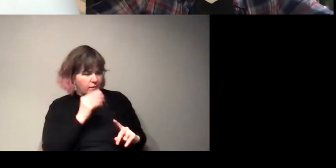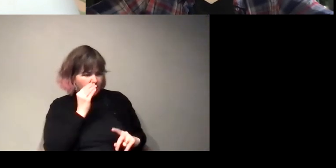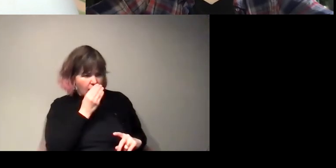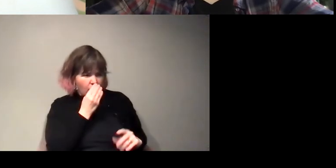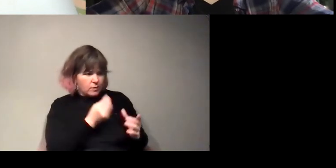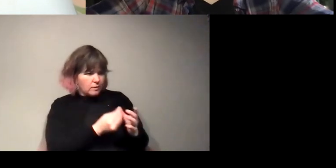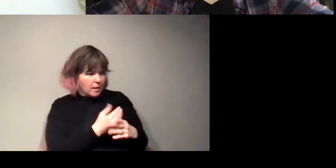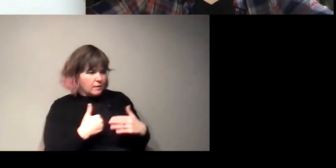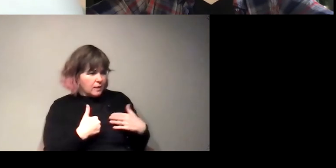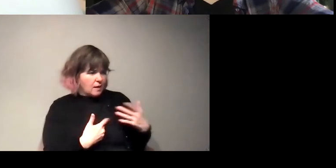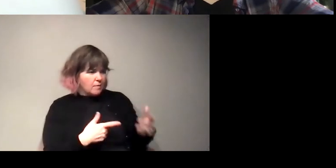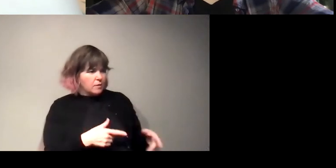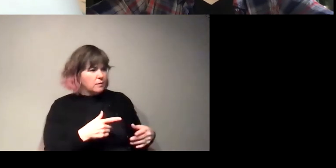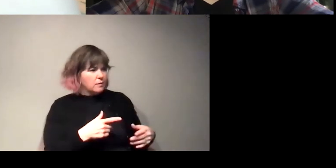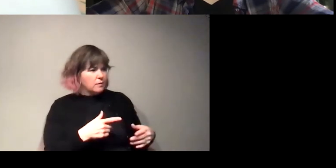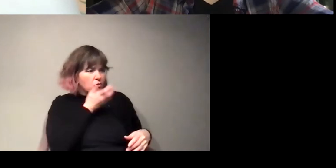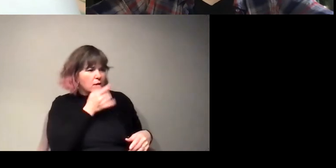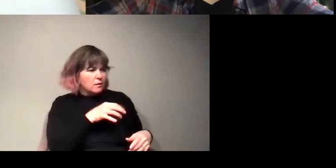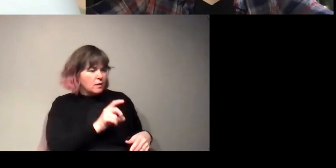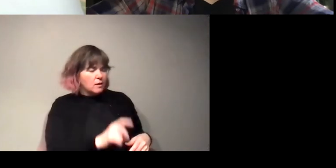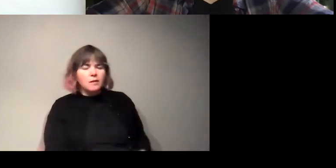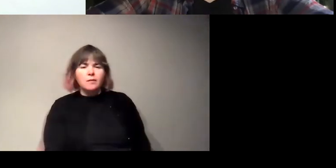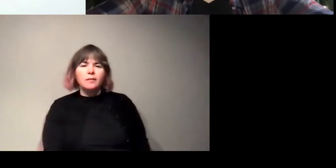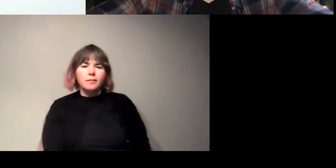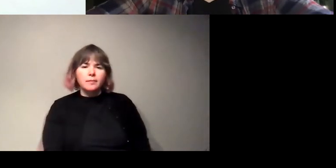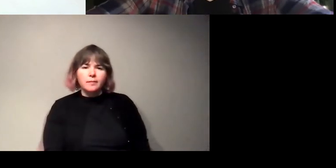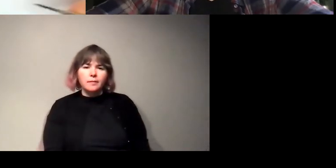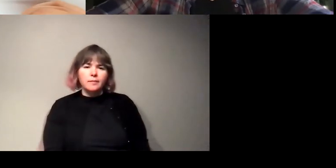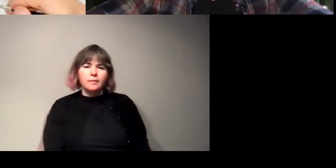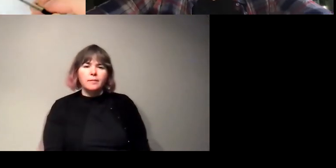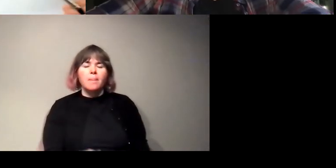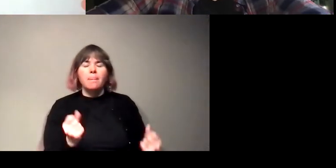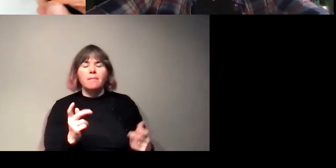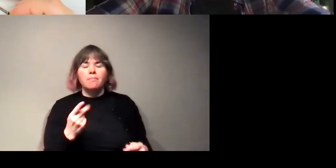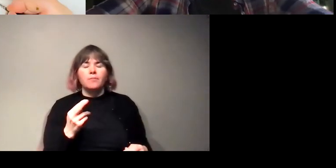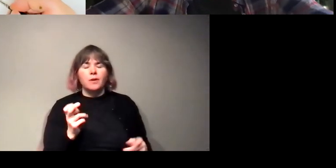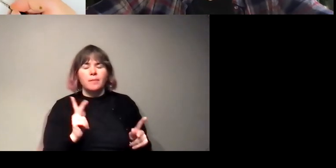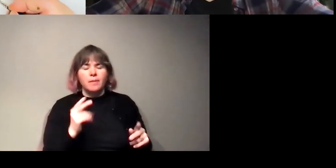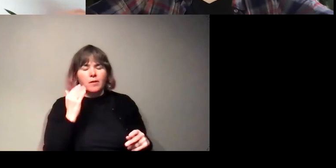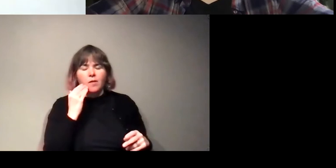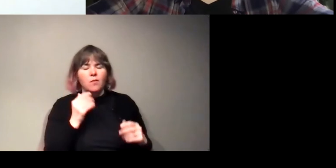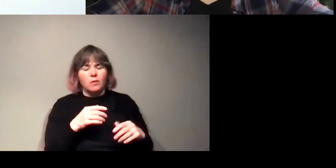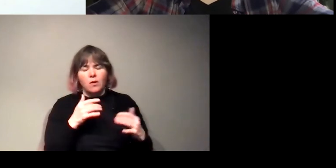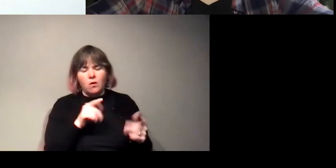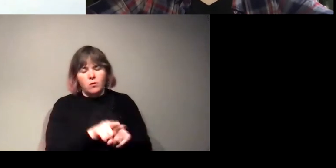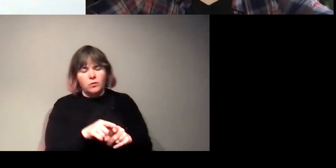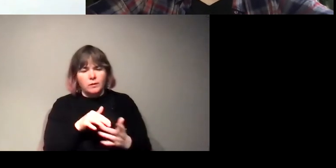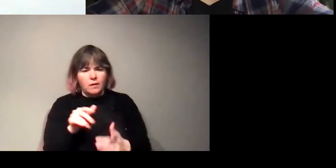plants and animals. It's cool. Awesome. A lot of prairie people I know also study the longleaf pine down